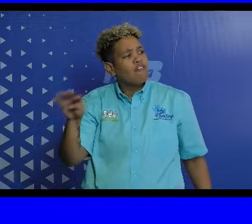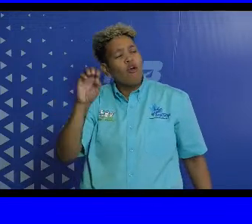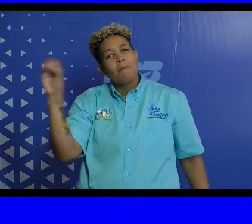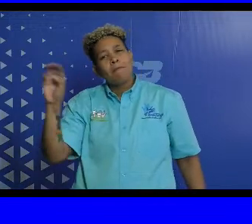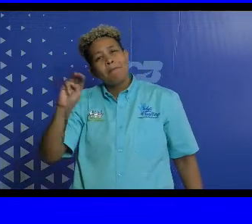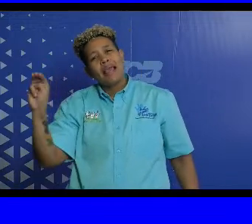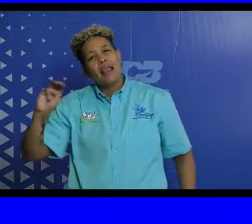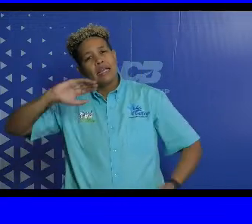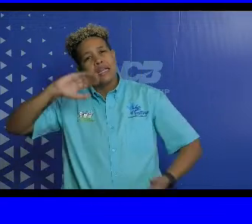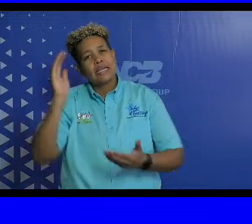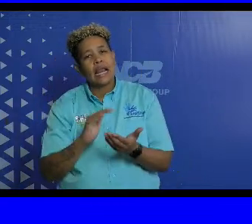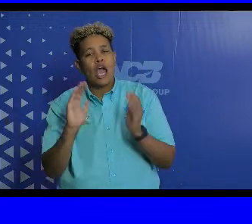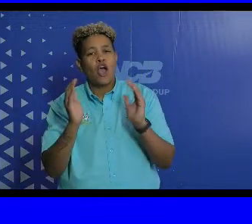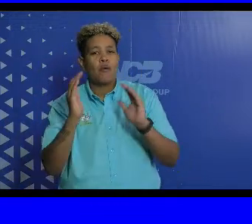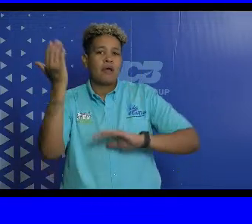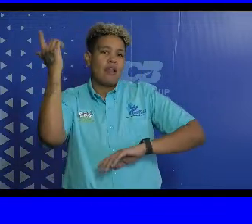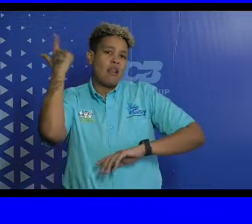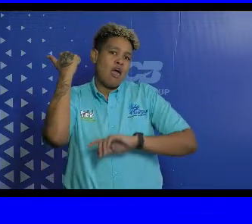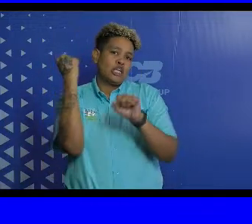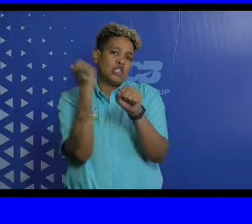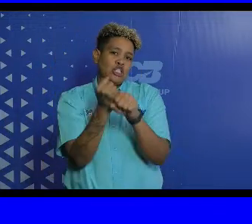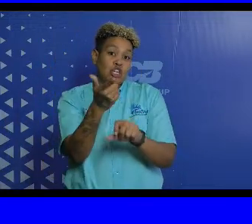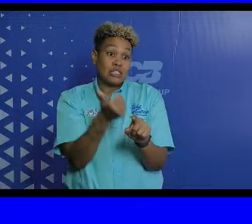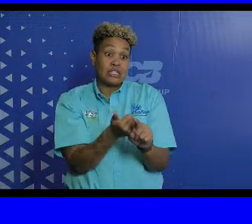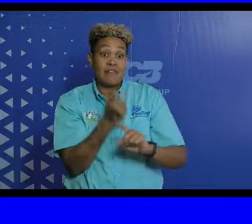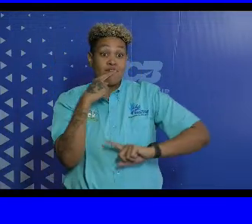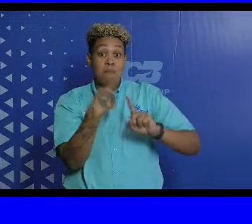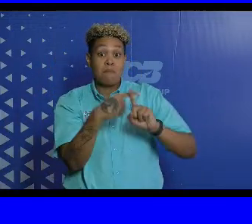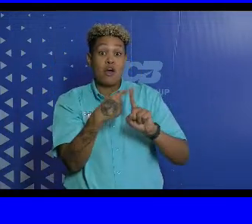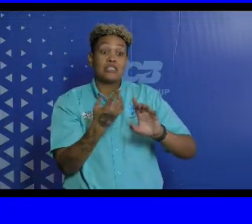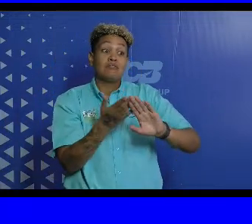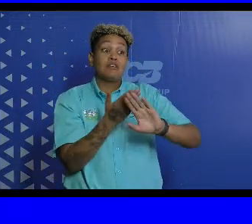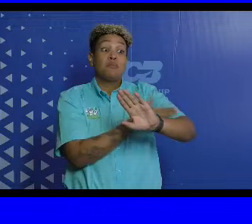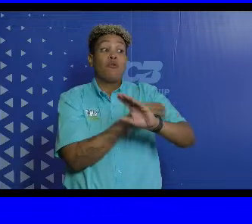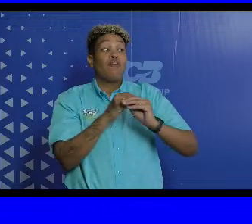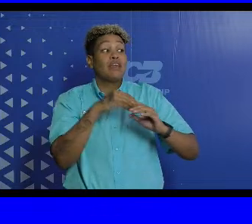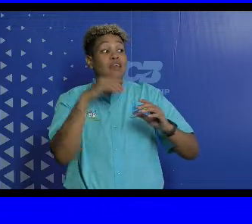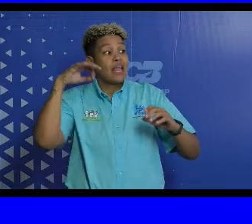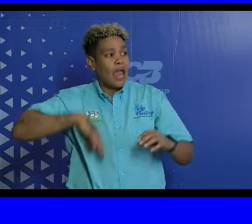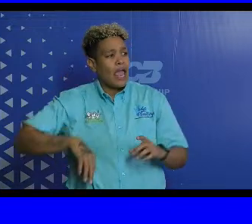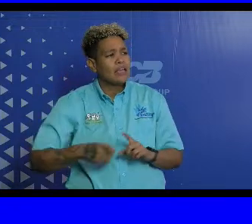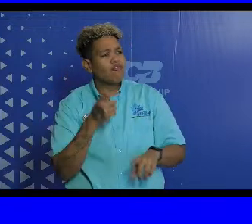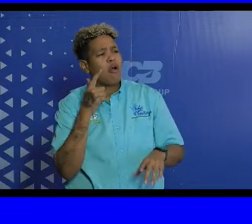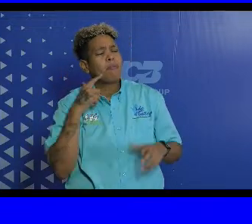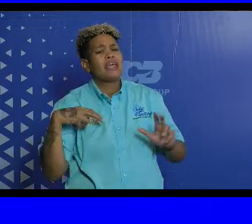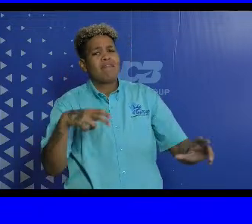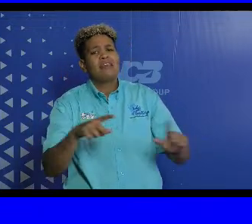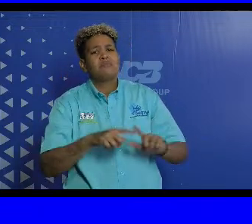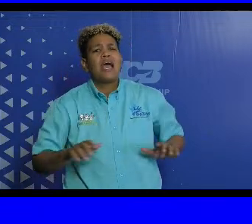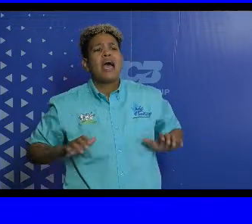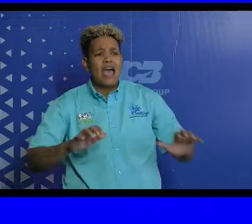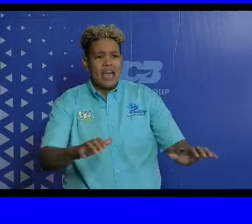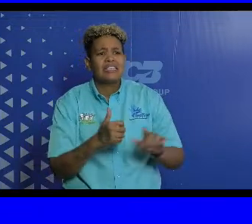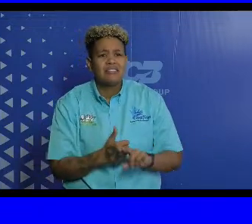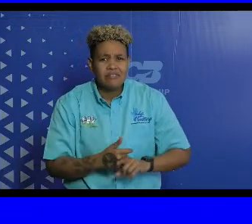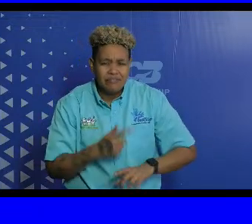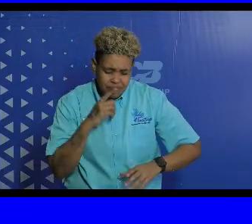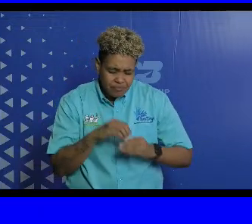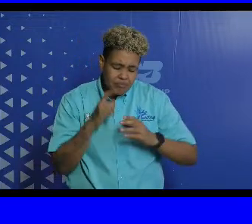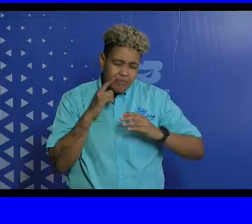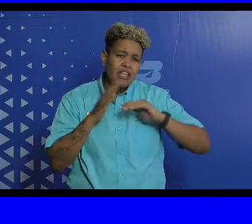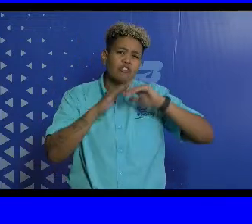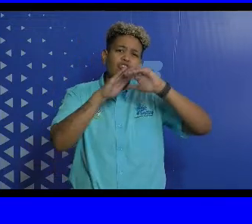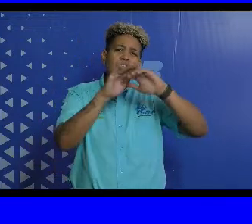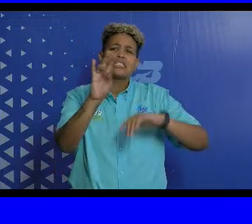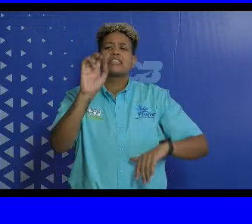million decline compared to the prior year. There was a positive uptick in gains from investment activities with an increase